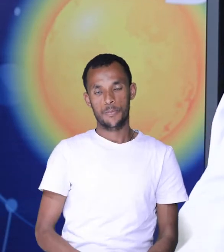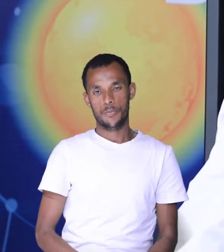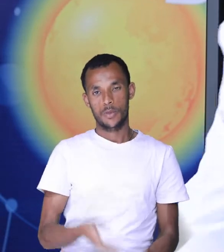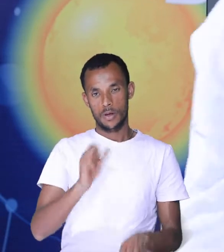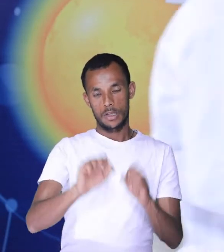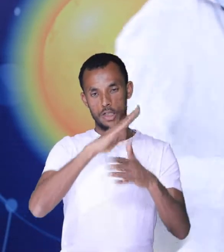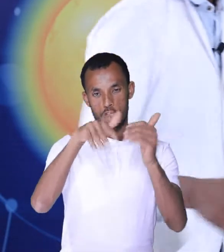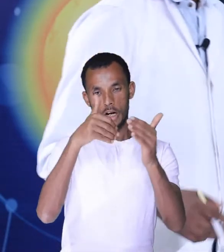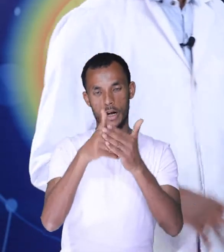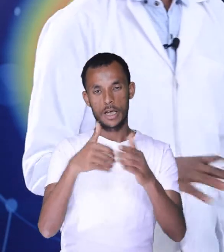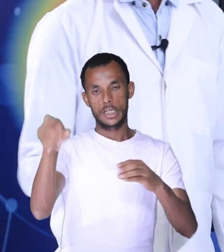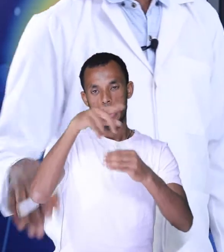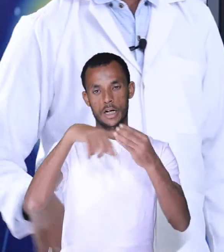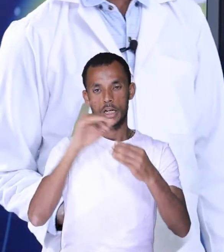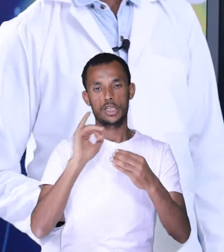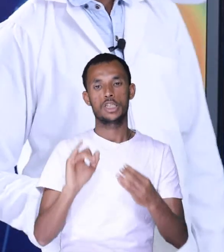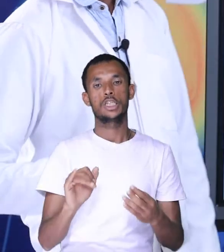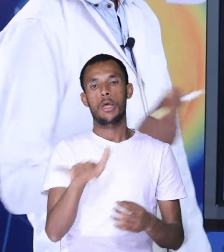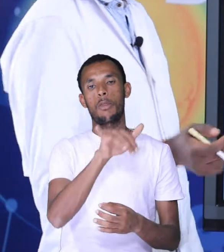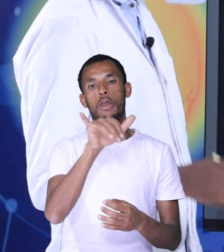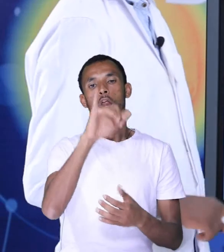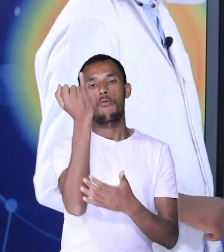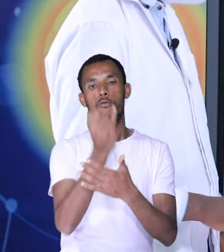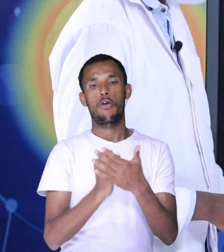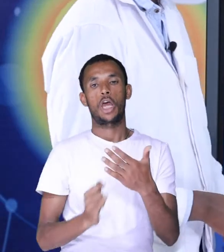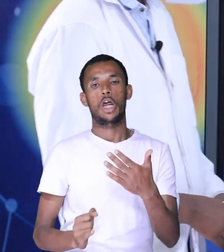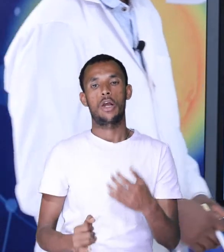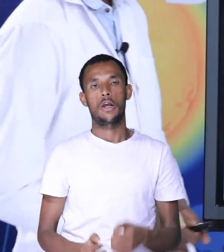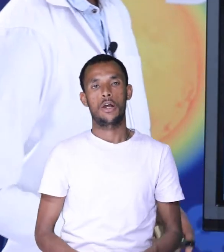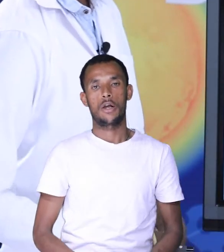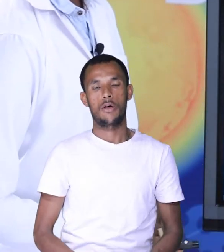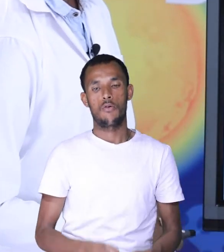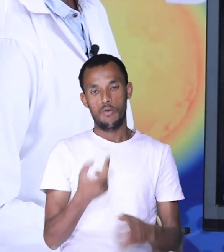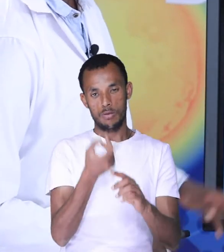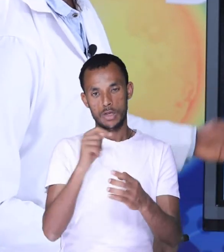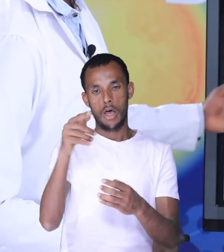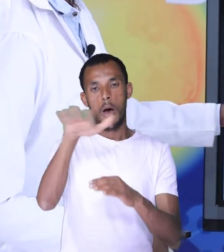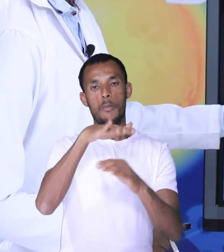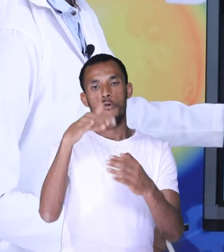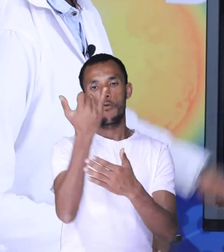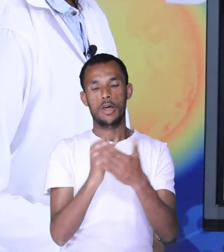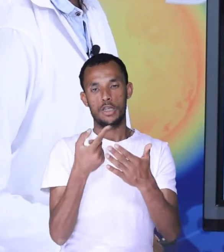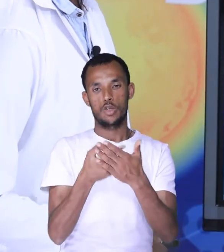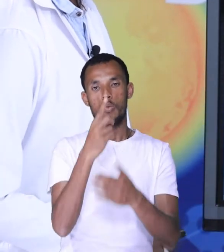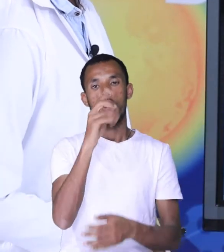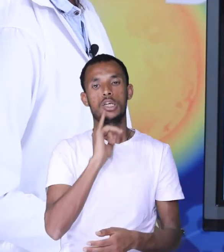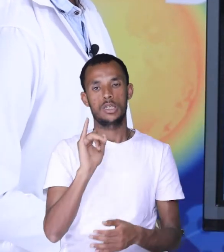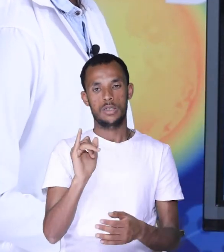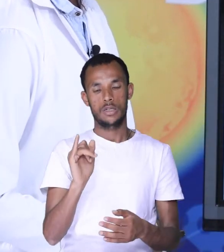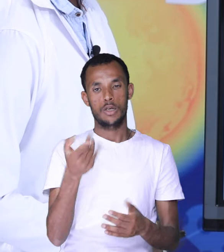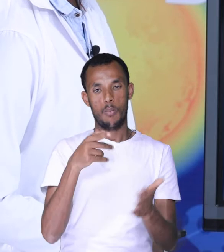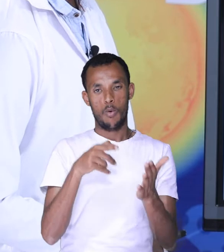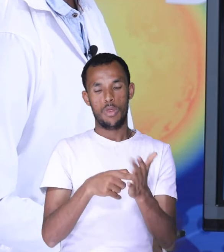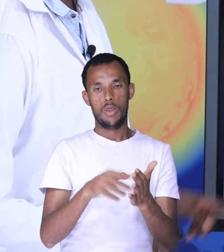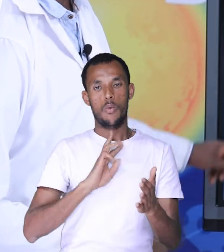So that generally a circle is a symmetrical figure. It is a symmetrical figure. From the above figure, this one is already the point